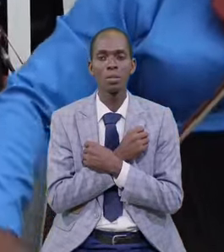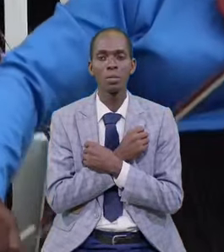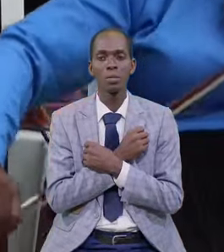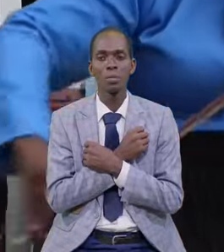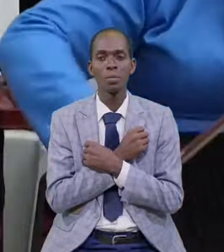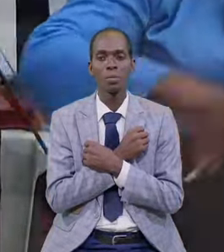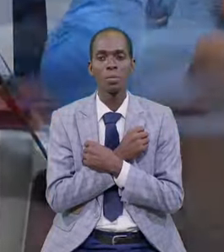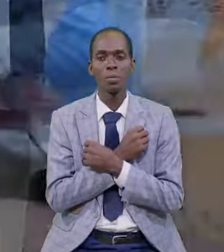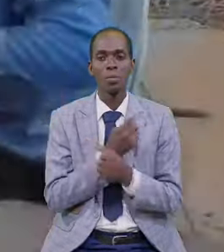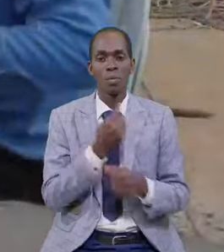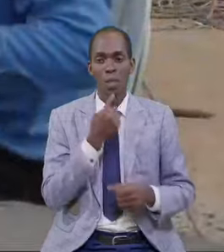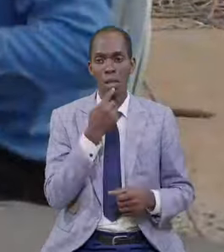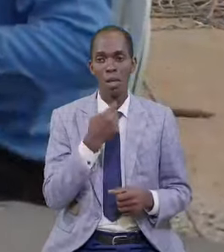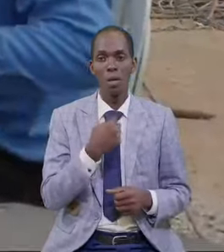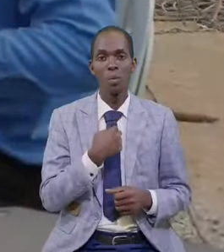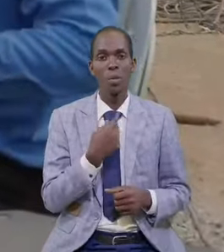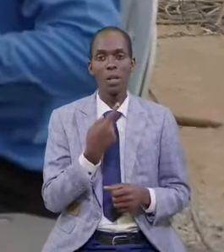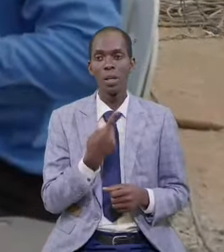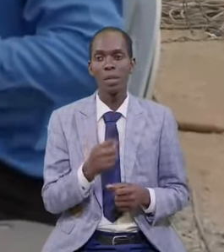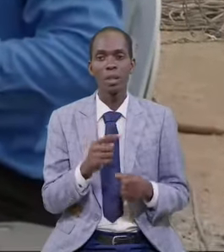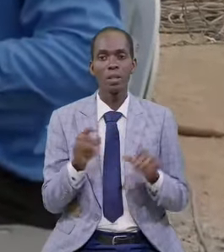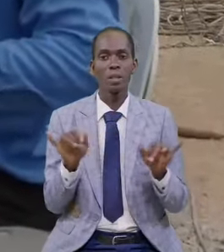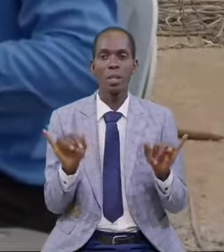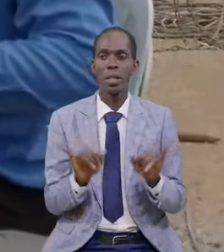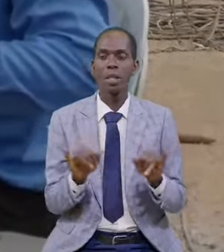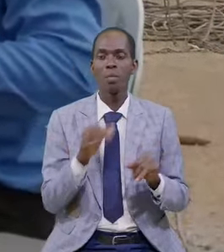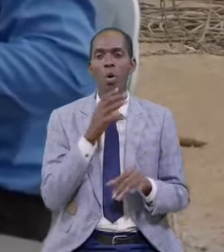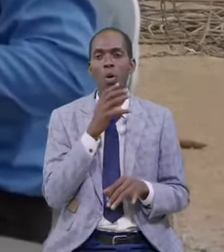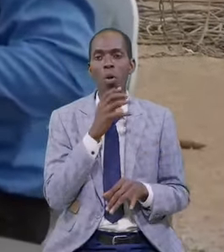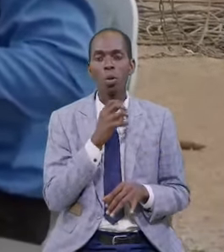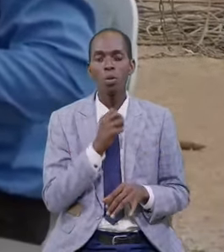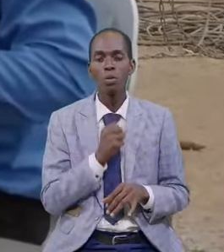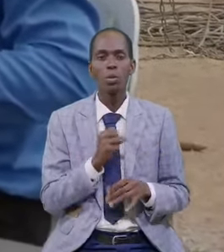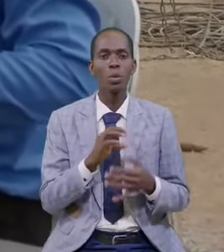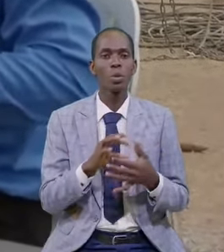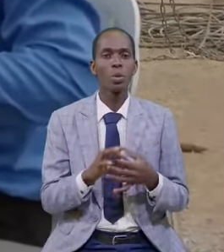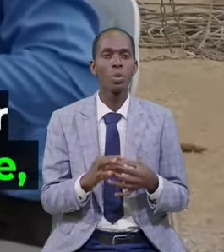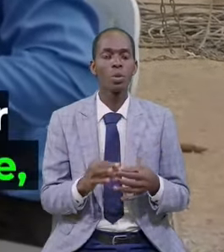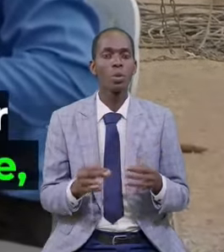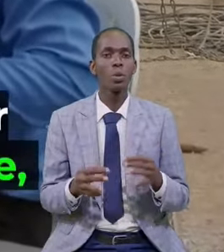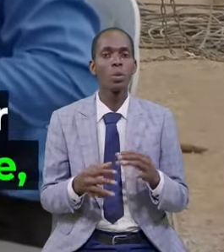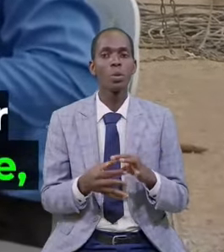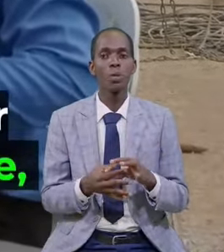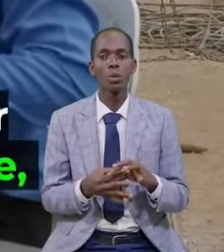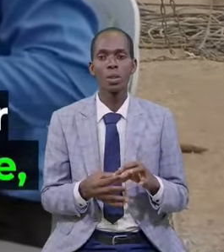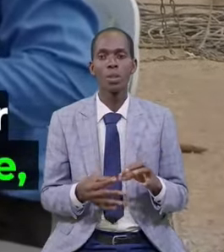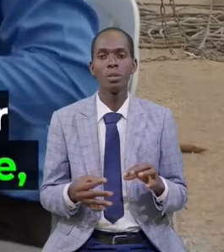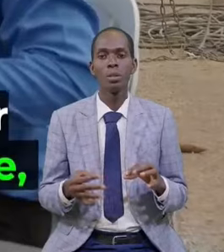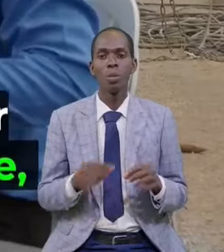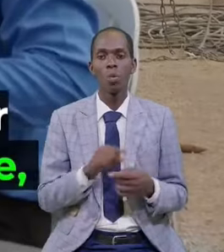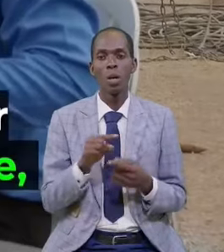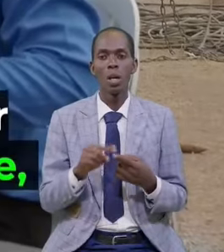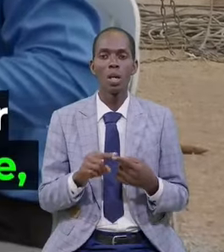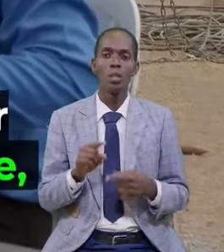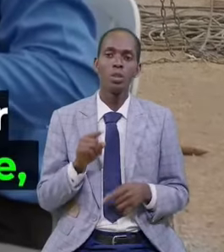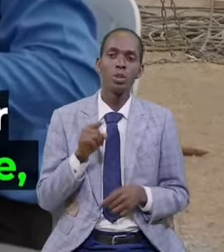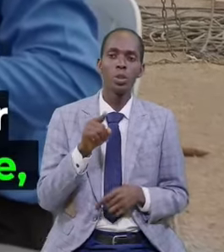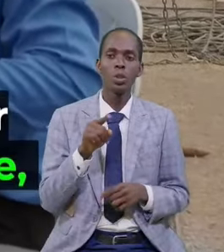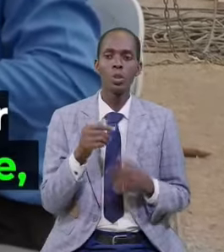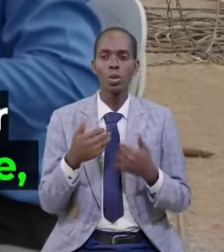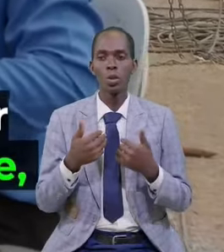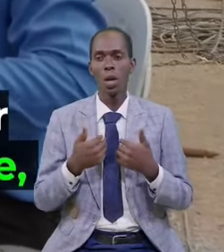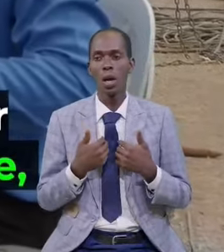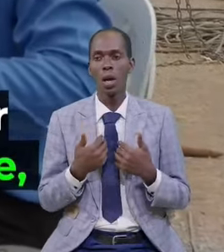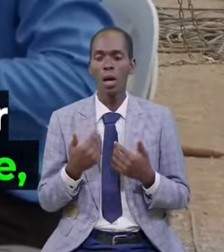love tell me the same old story when you